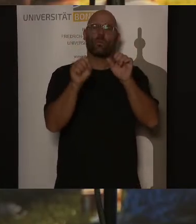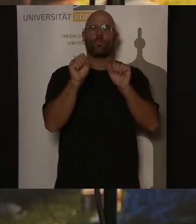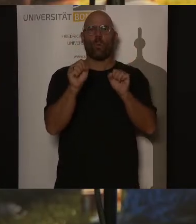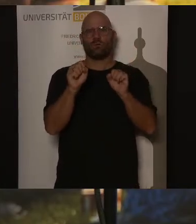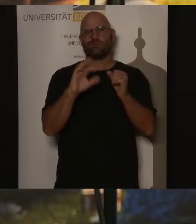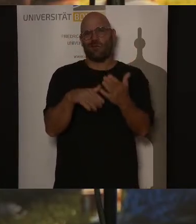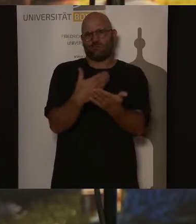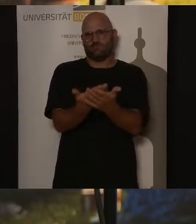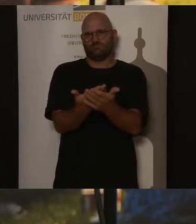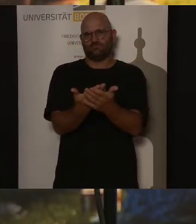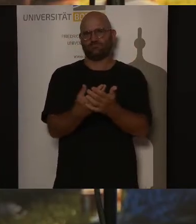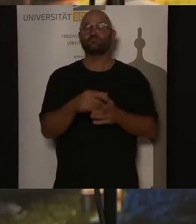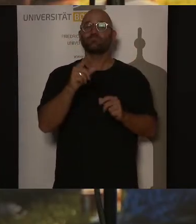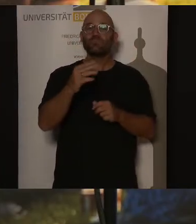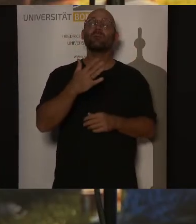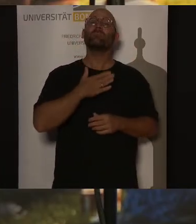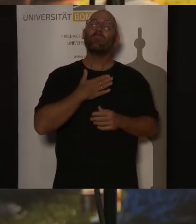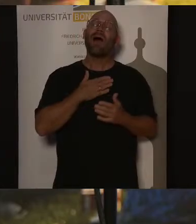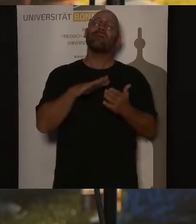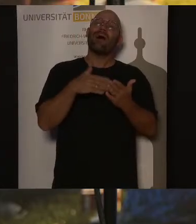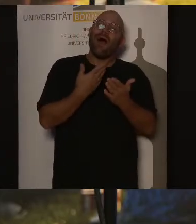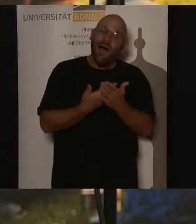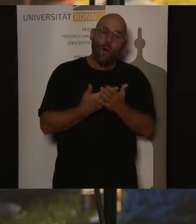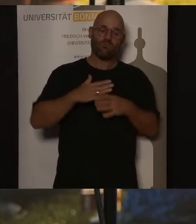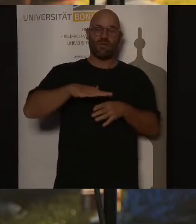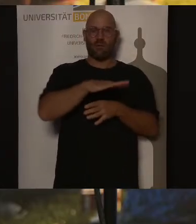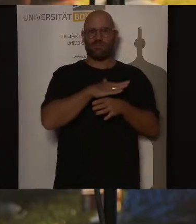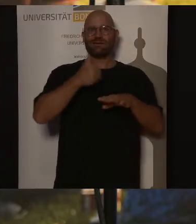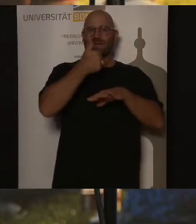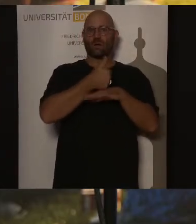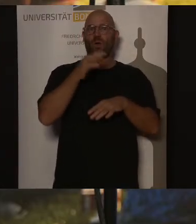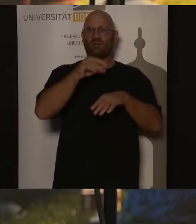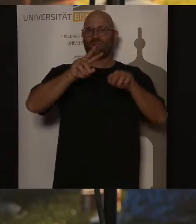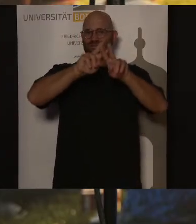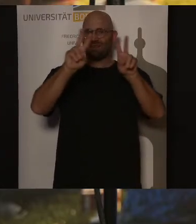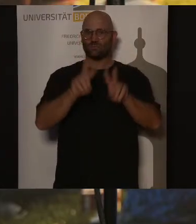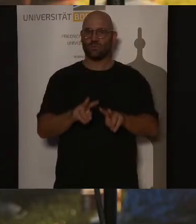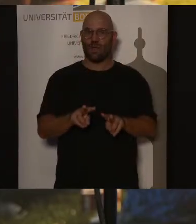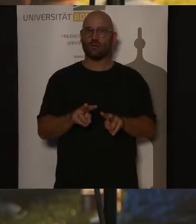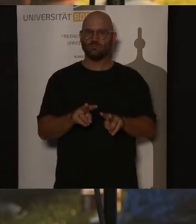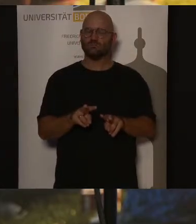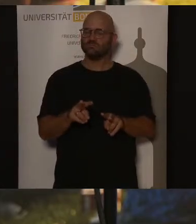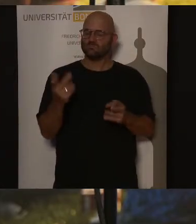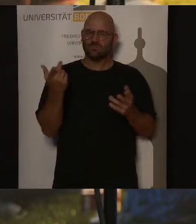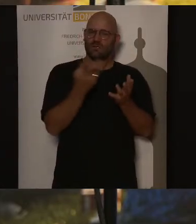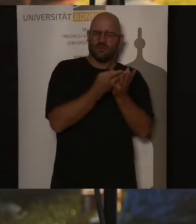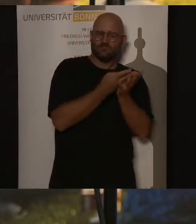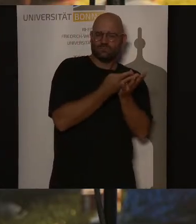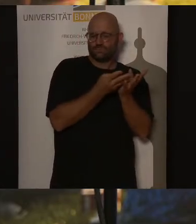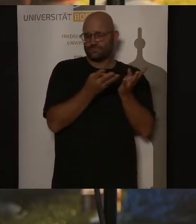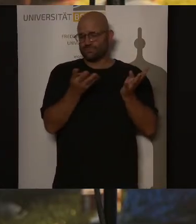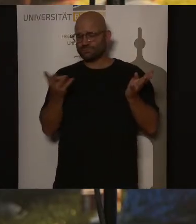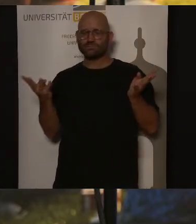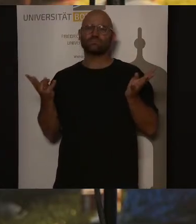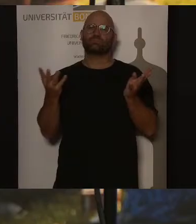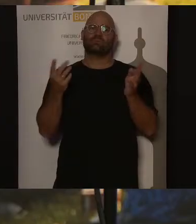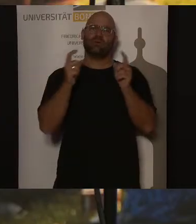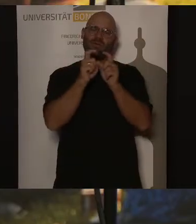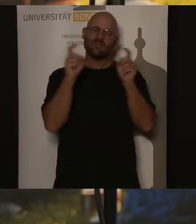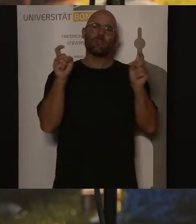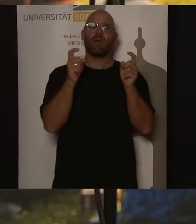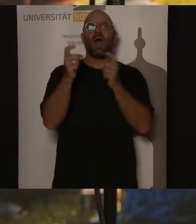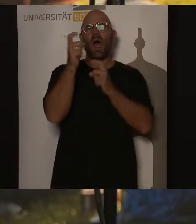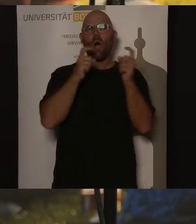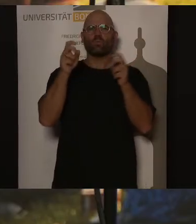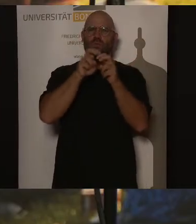stays abroad. So our job really is to offer